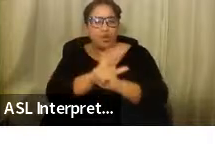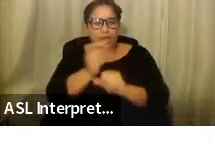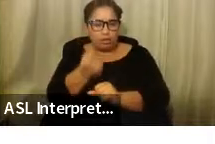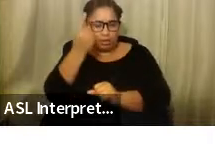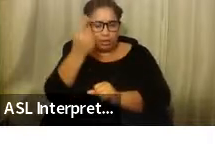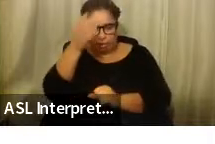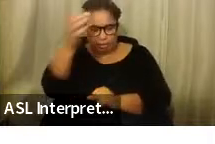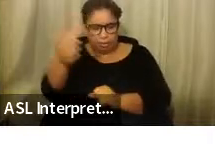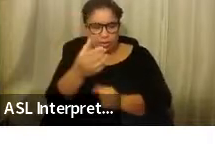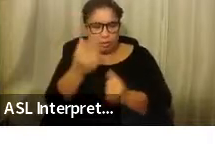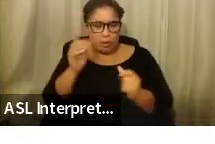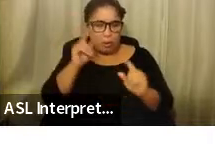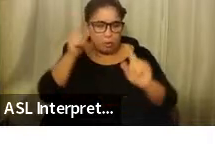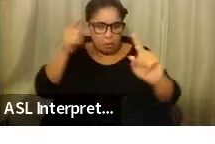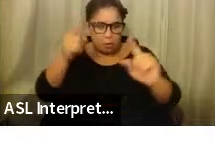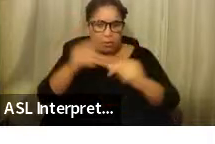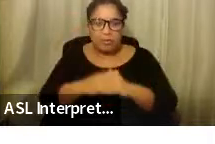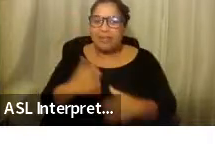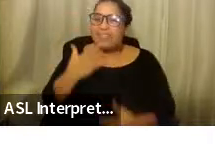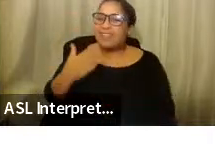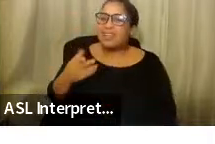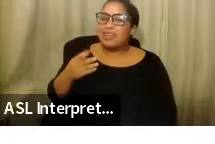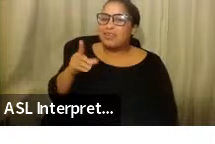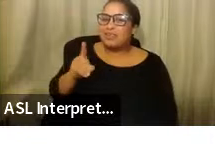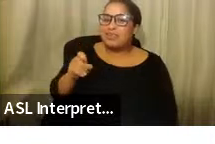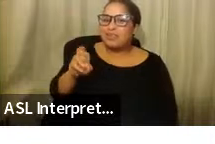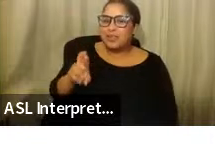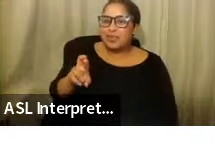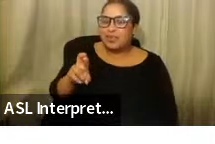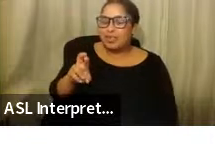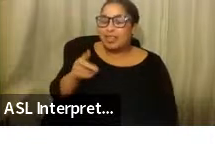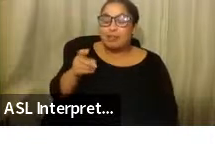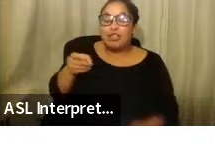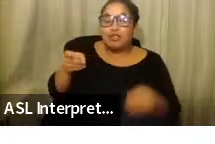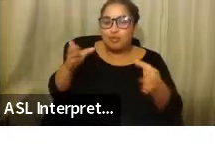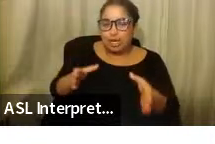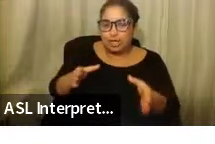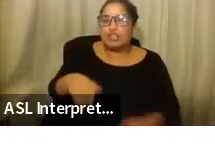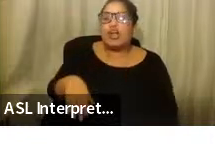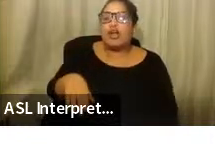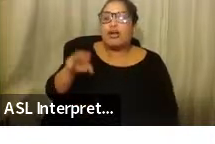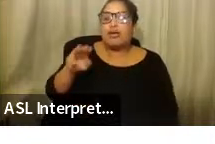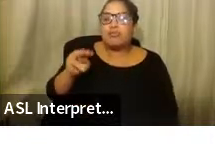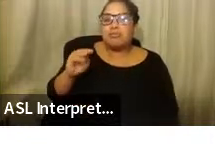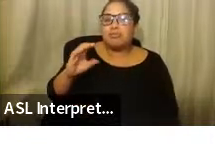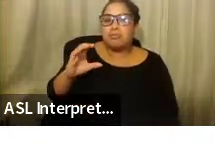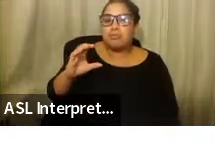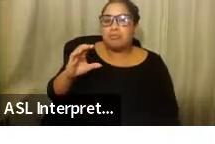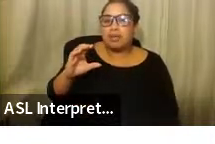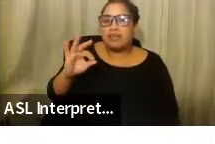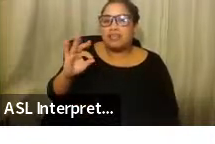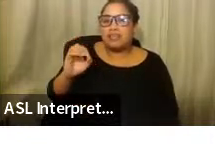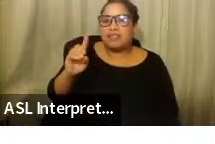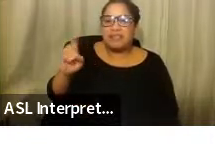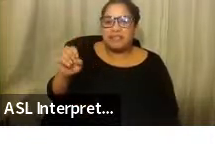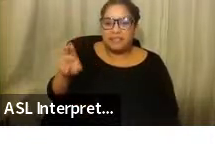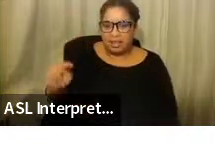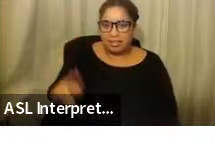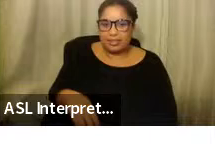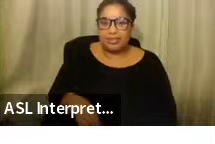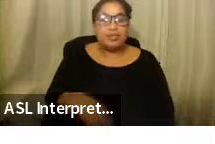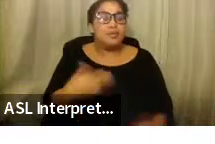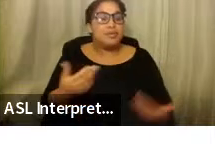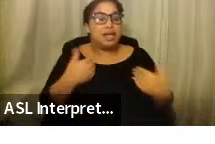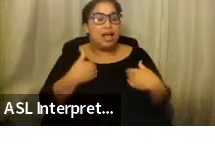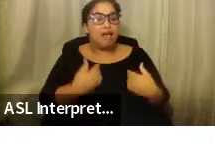Thank you, Director McFadden. And we have two scenarios that follow on the next slide. The